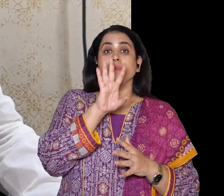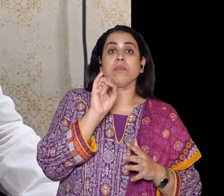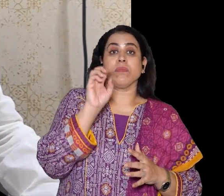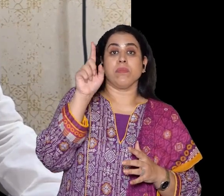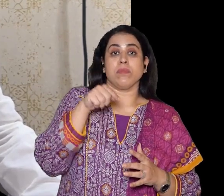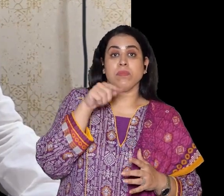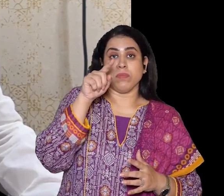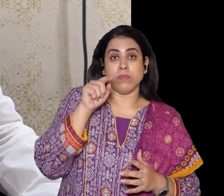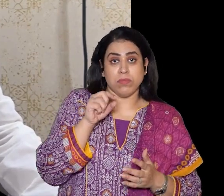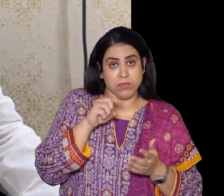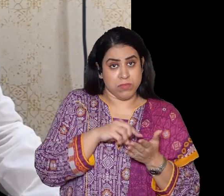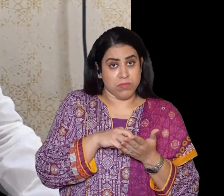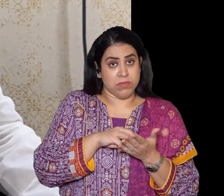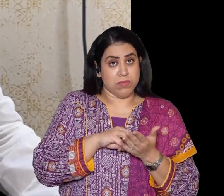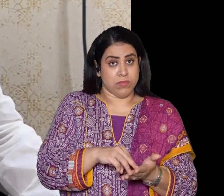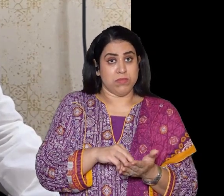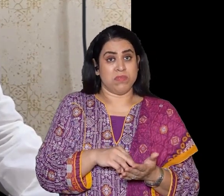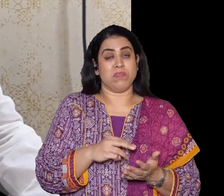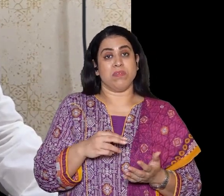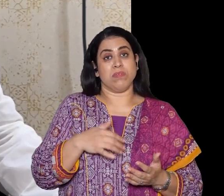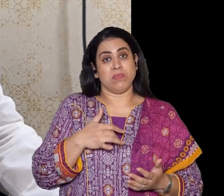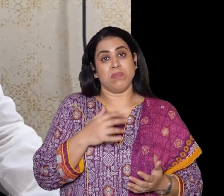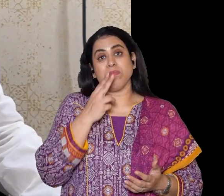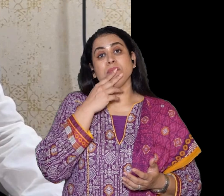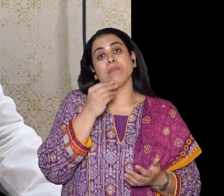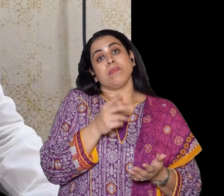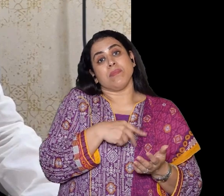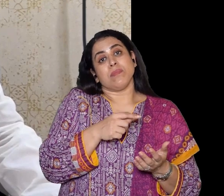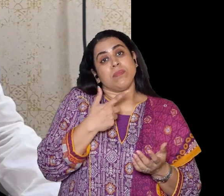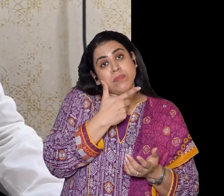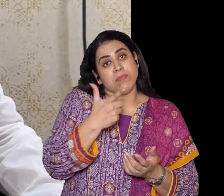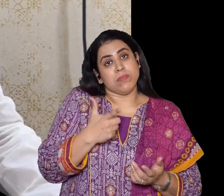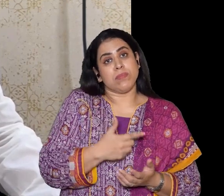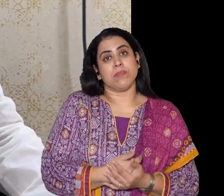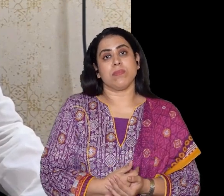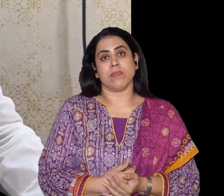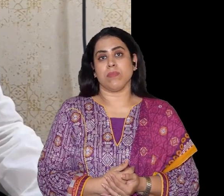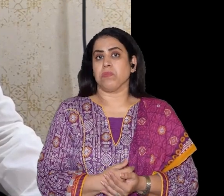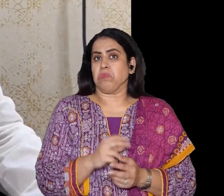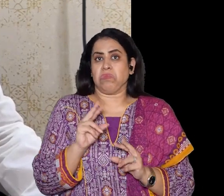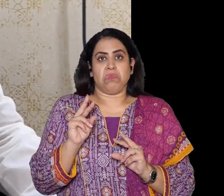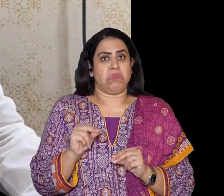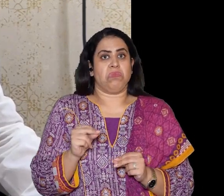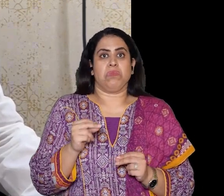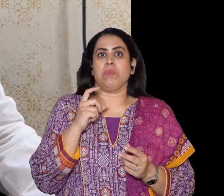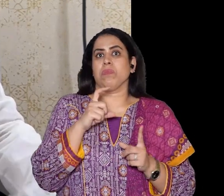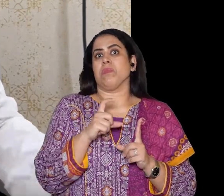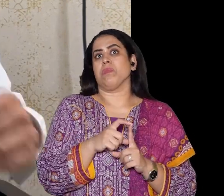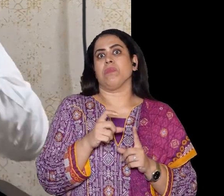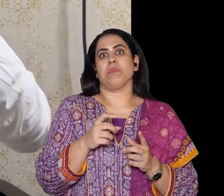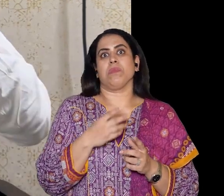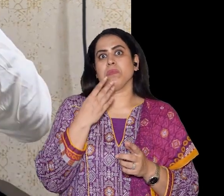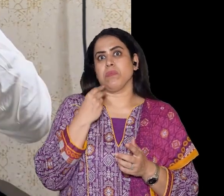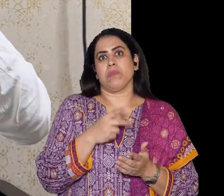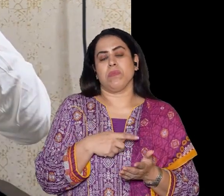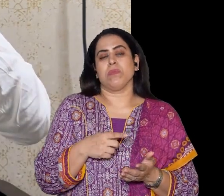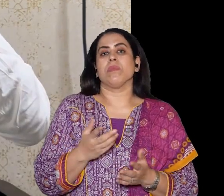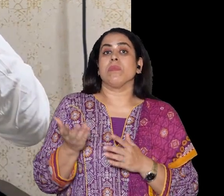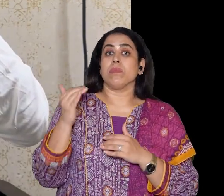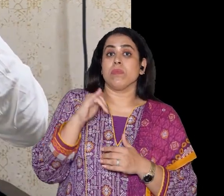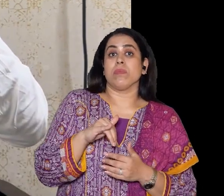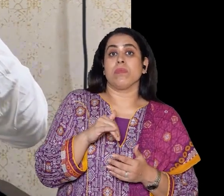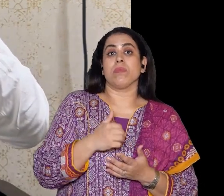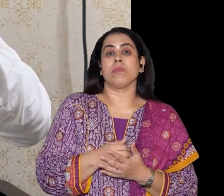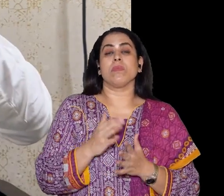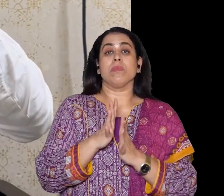approximately 40 million people who are definitely suffering from diabetes or who are known diabetic. Now, when